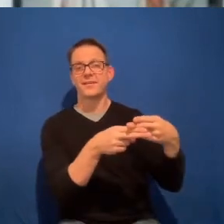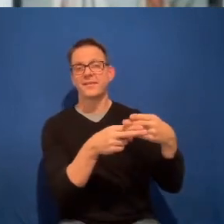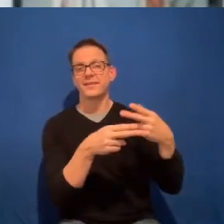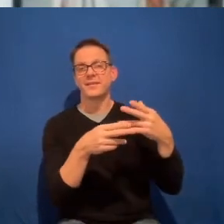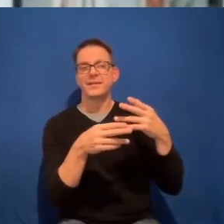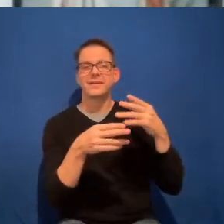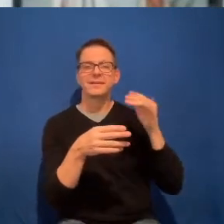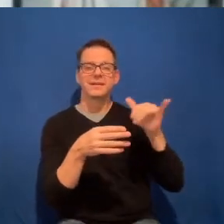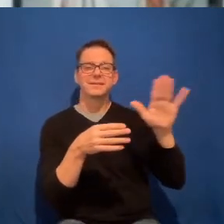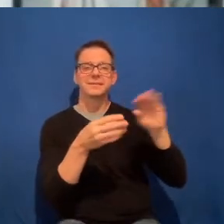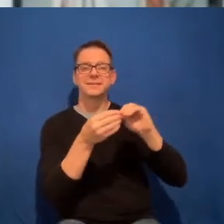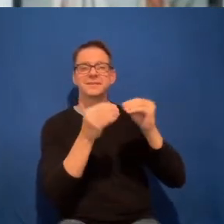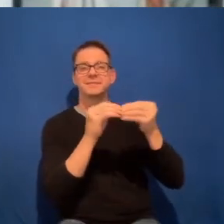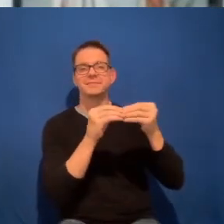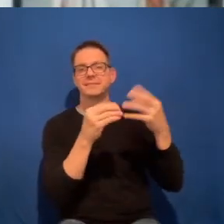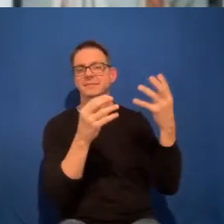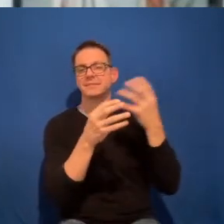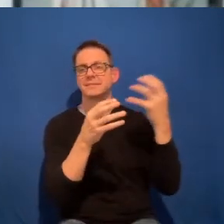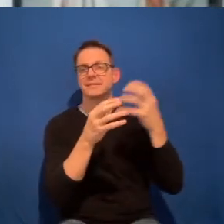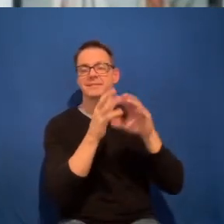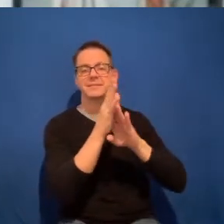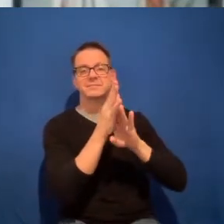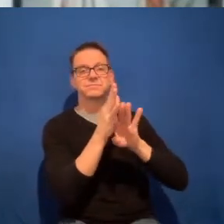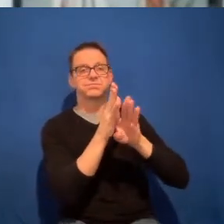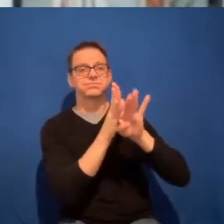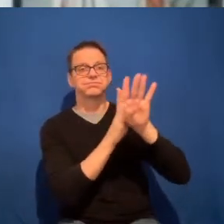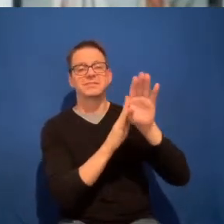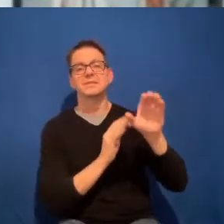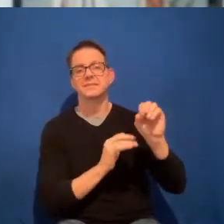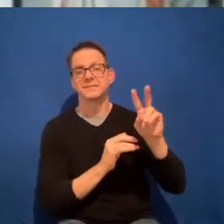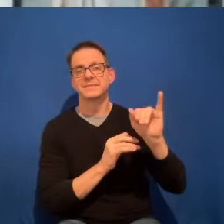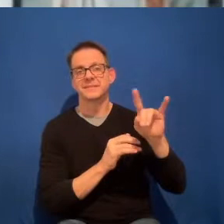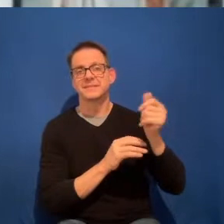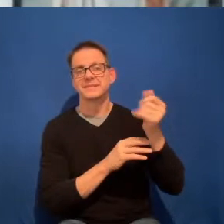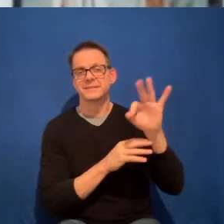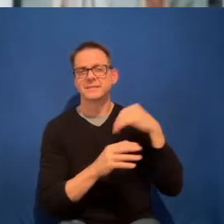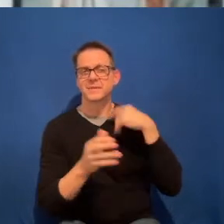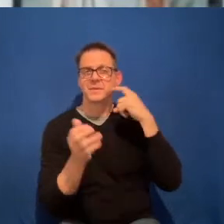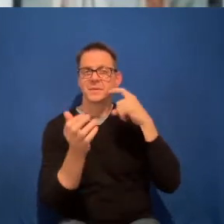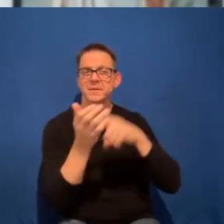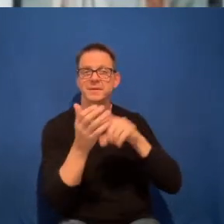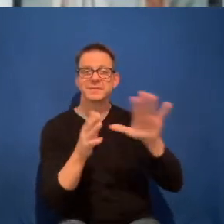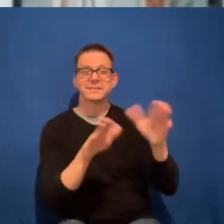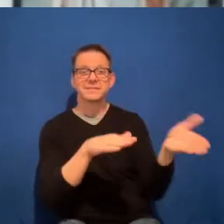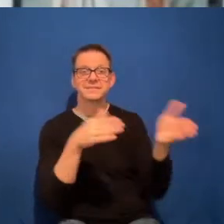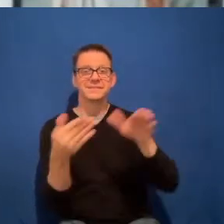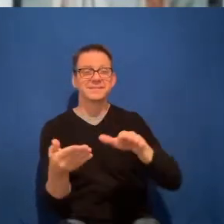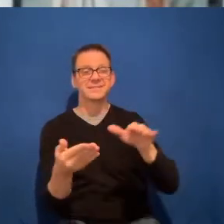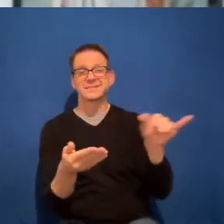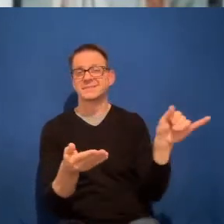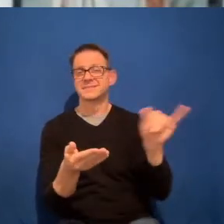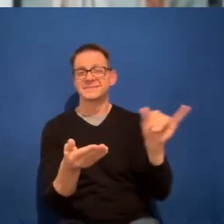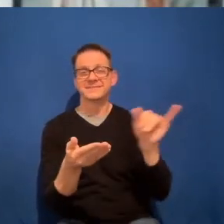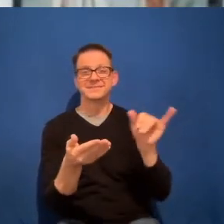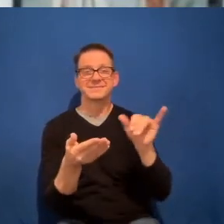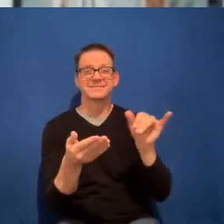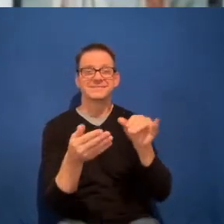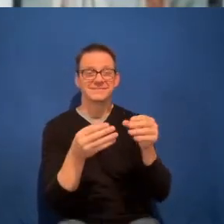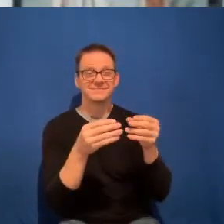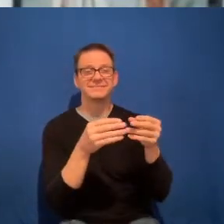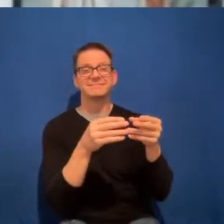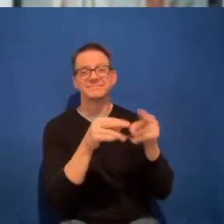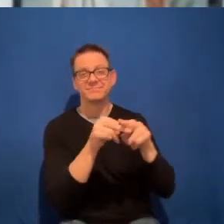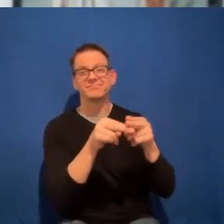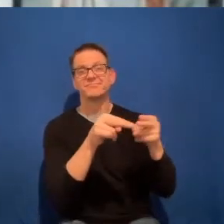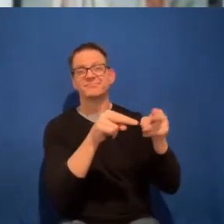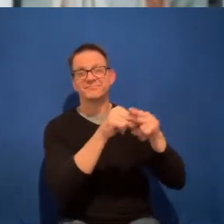rising case numbers. And we see that in their deaths that are slowly rising, their hospitalizations,